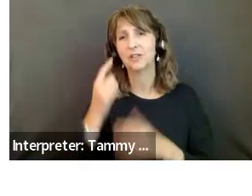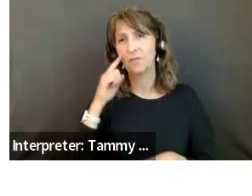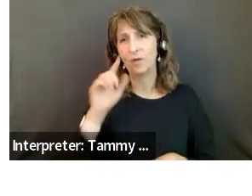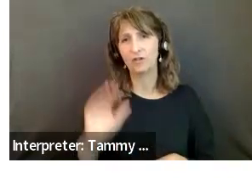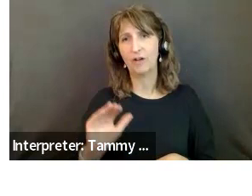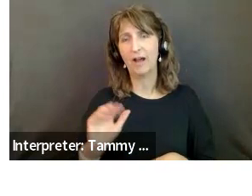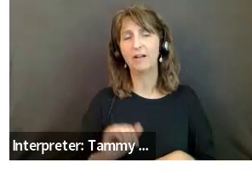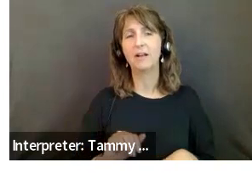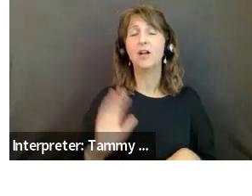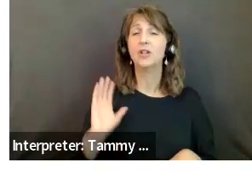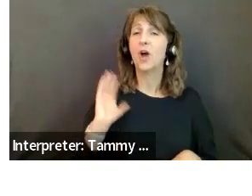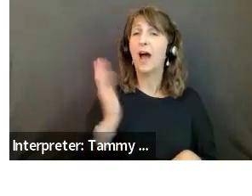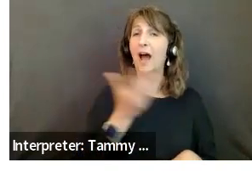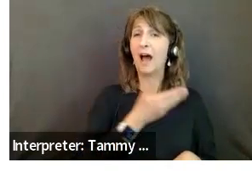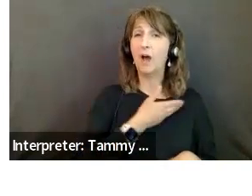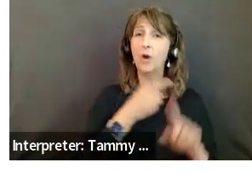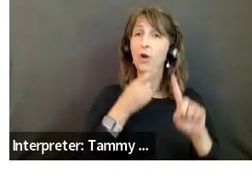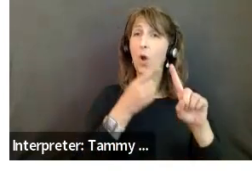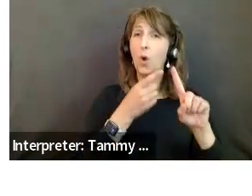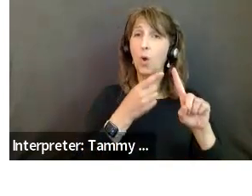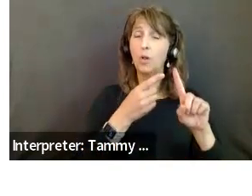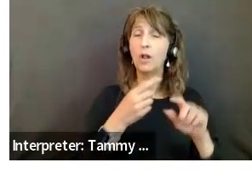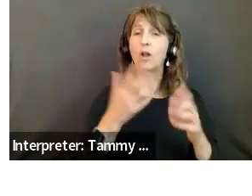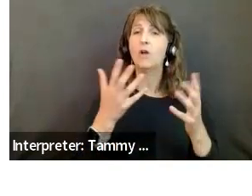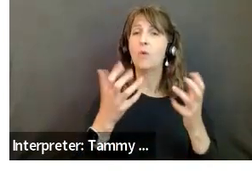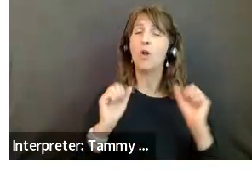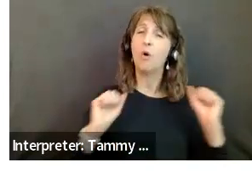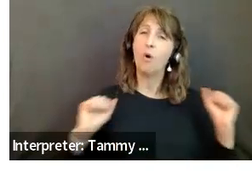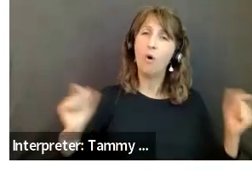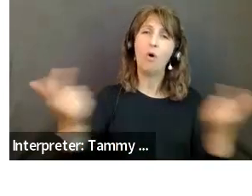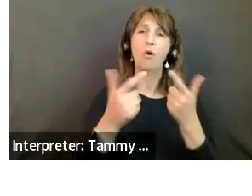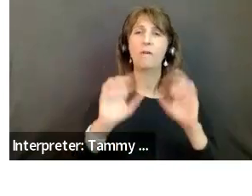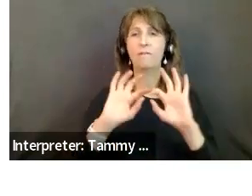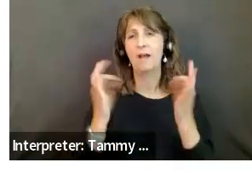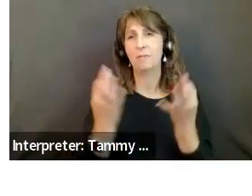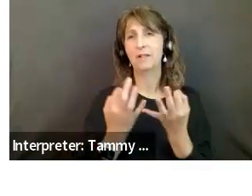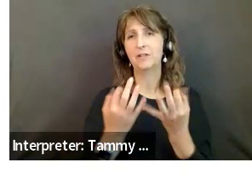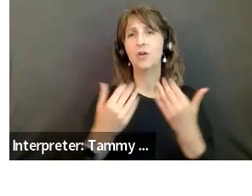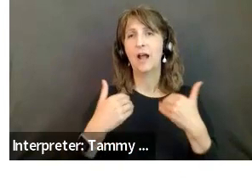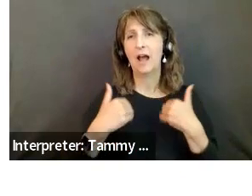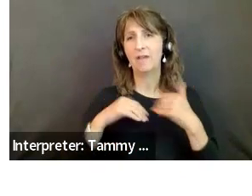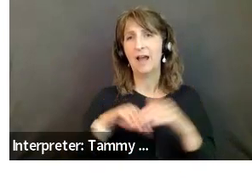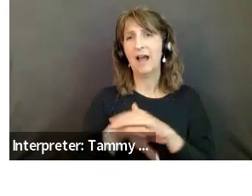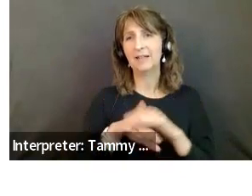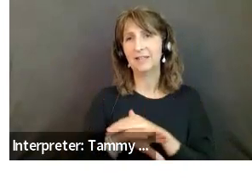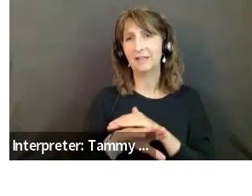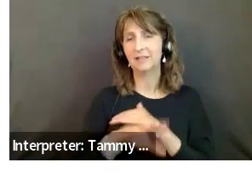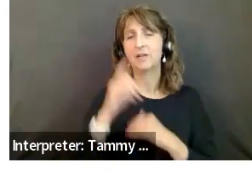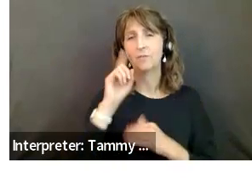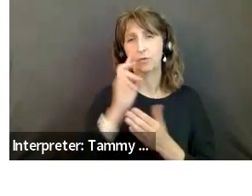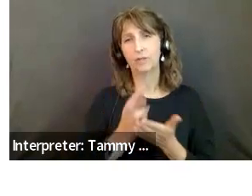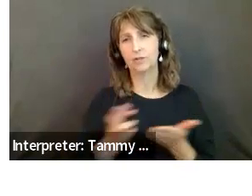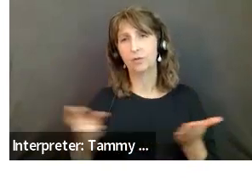Exceptional Lives is to bridge that gap so that way all families have access to resources and get the supports that they